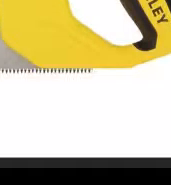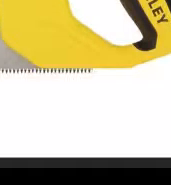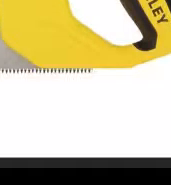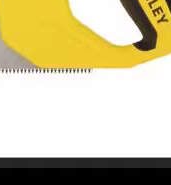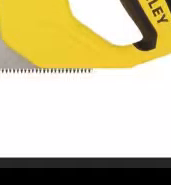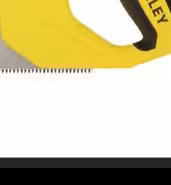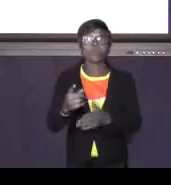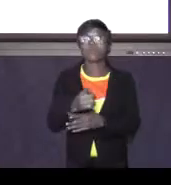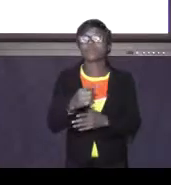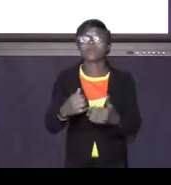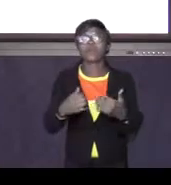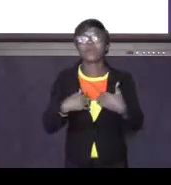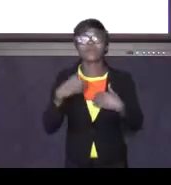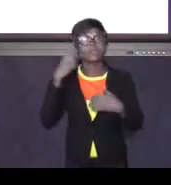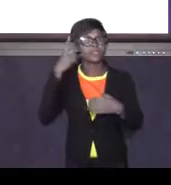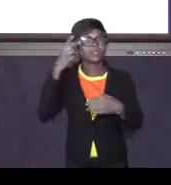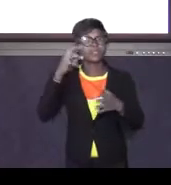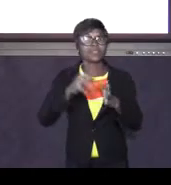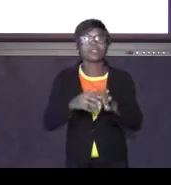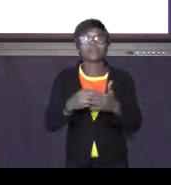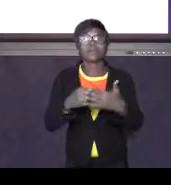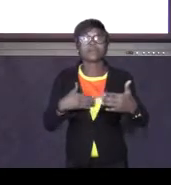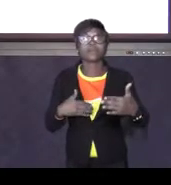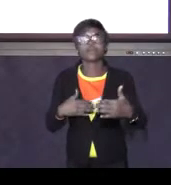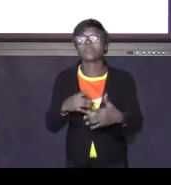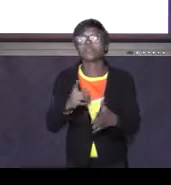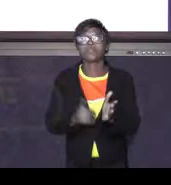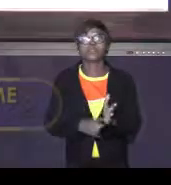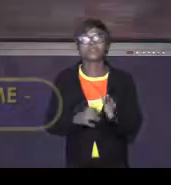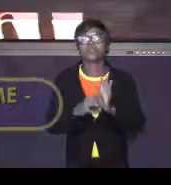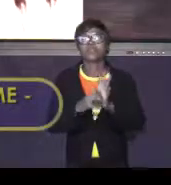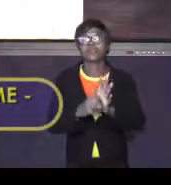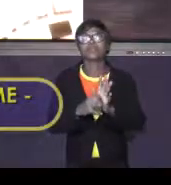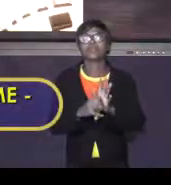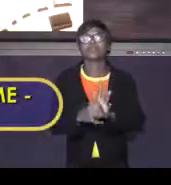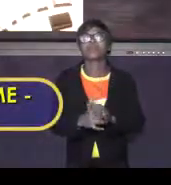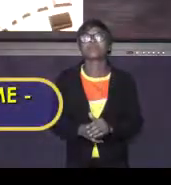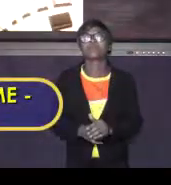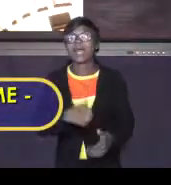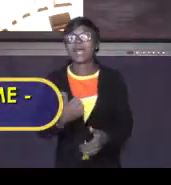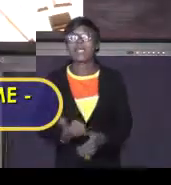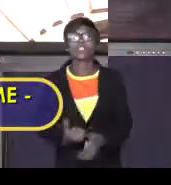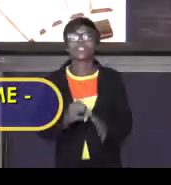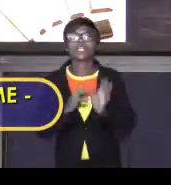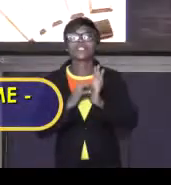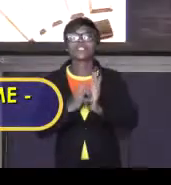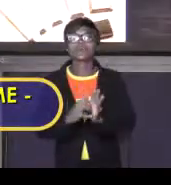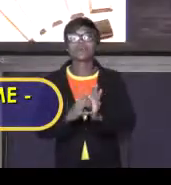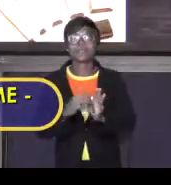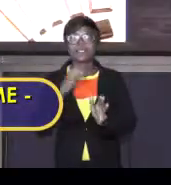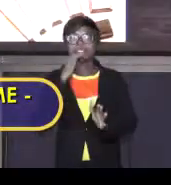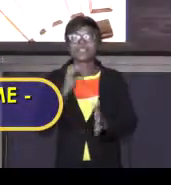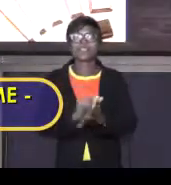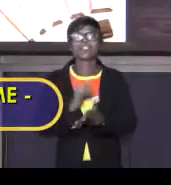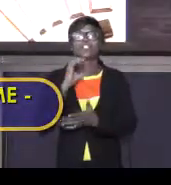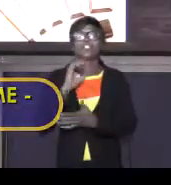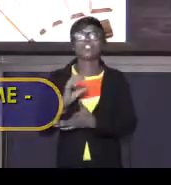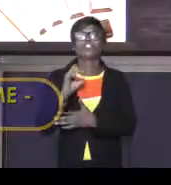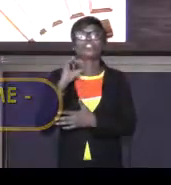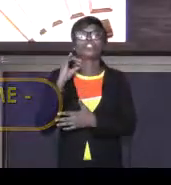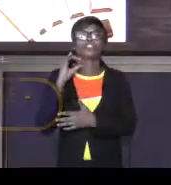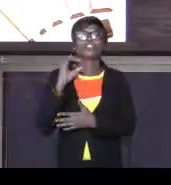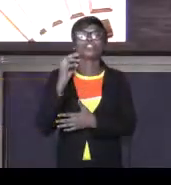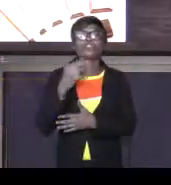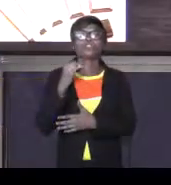know some of you will have seen it. Good. This is an example of cutting tool. Another example is a